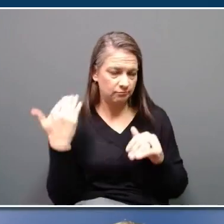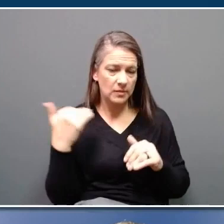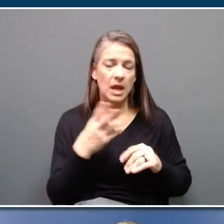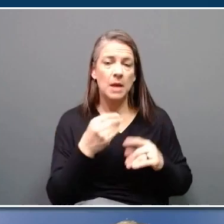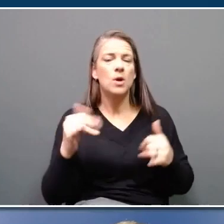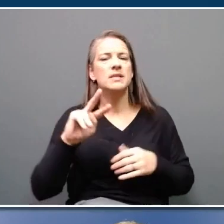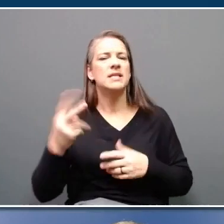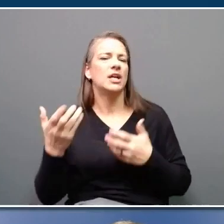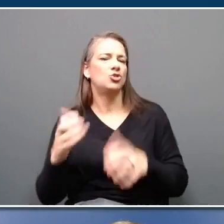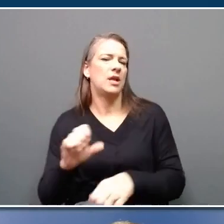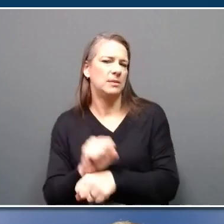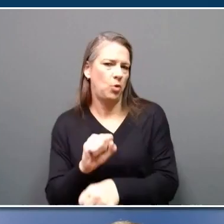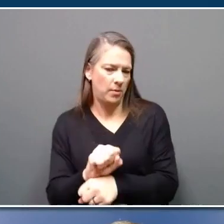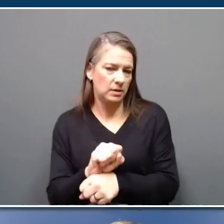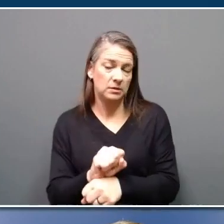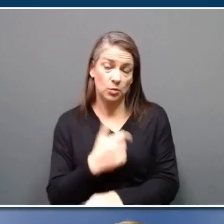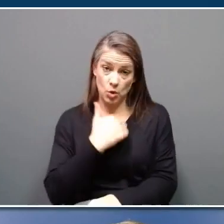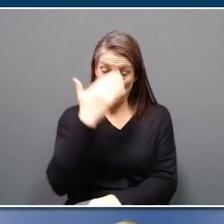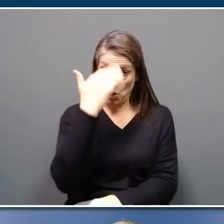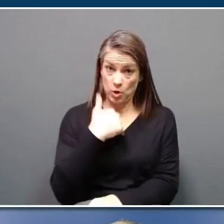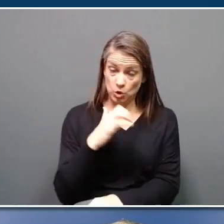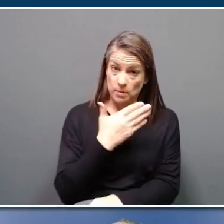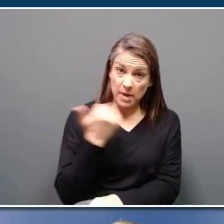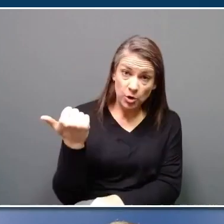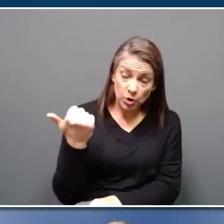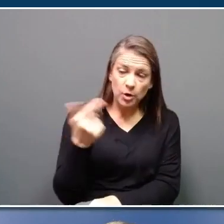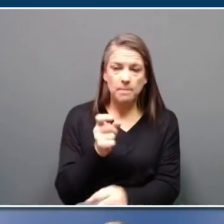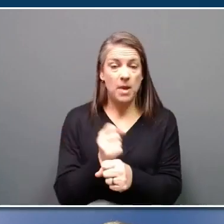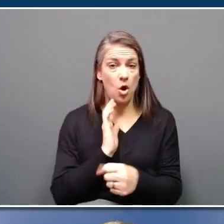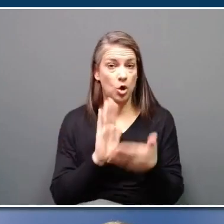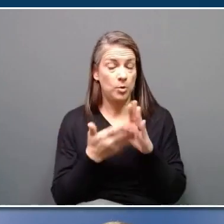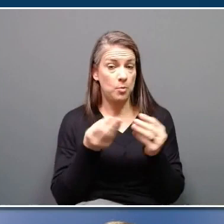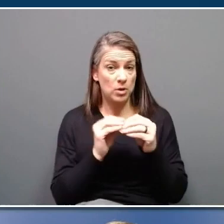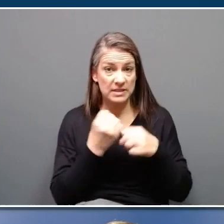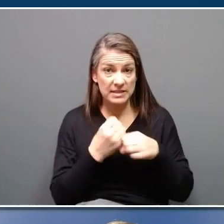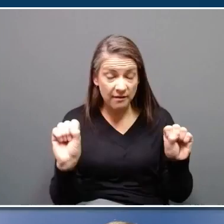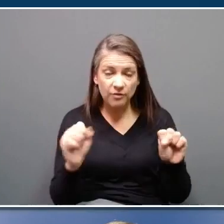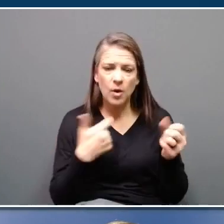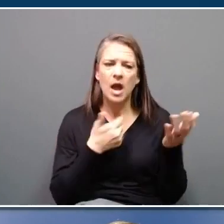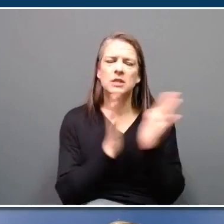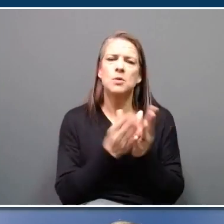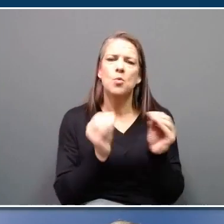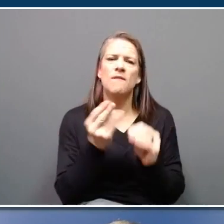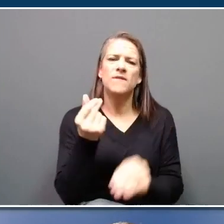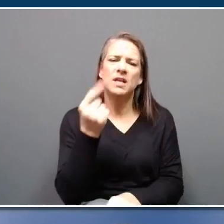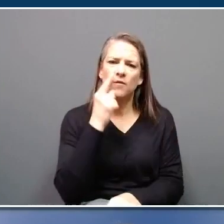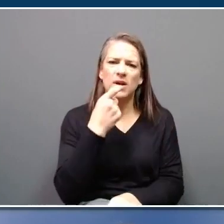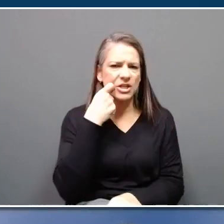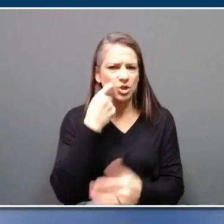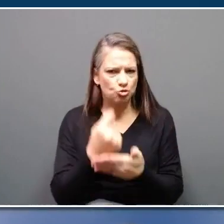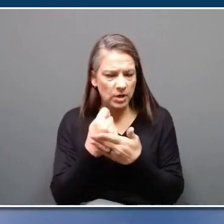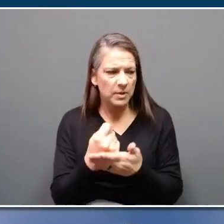employment. Knowing we're doing better, knowing that that can make our community safer, we asked for more funding for addiction treatment, more funding